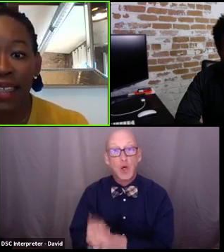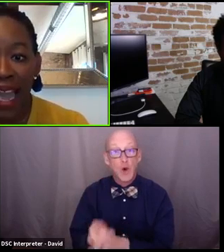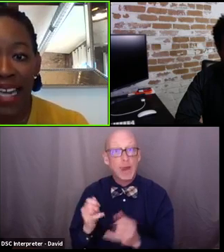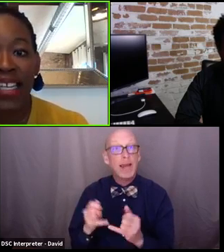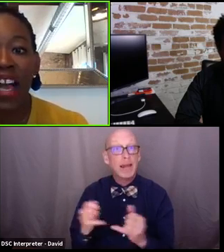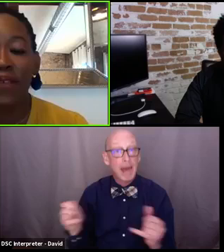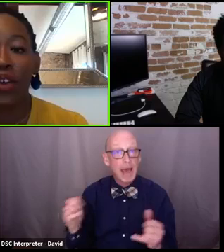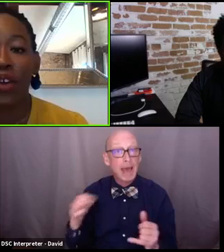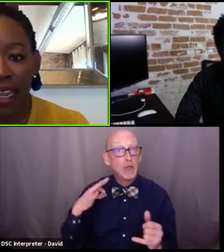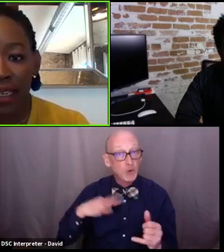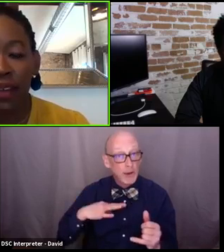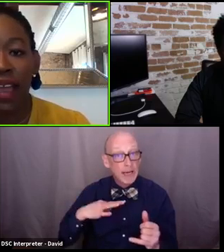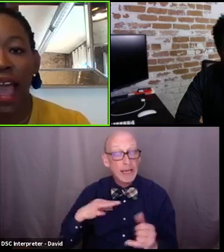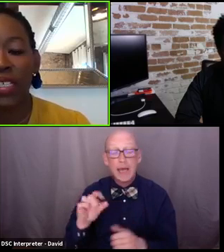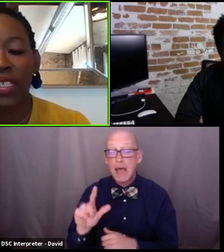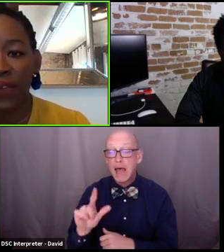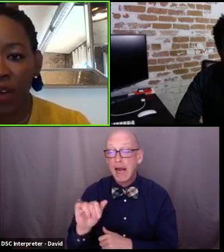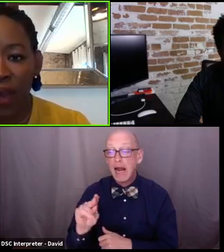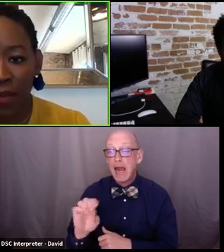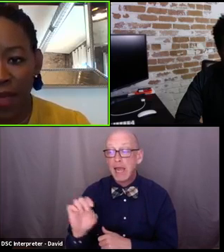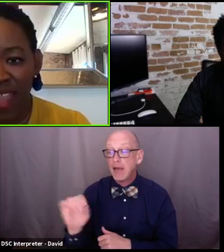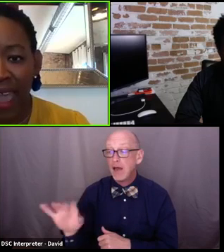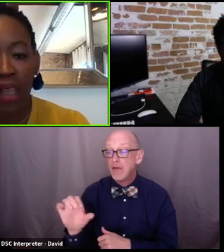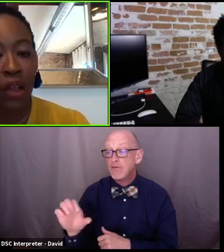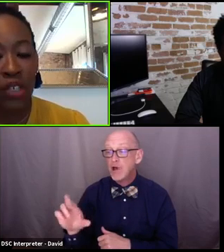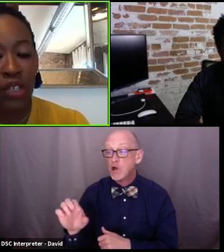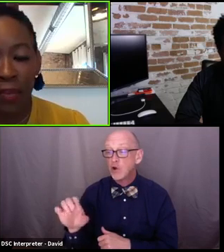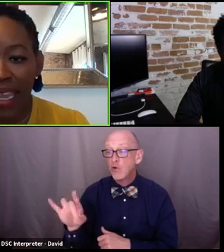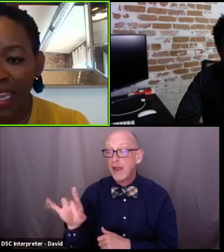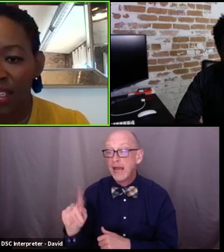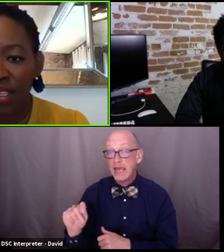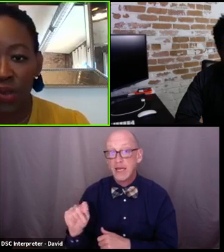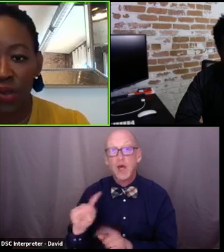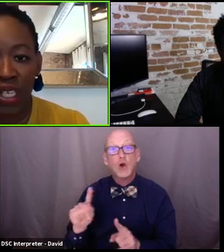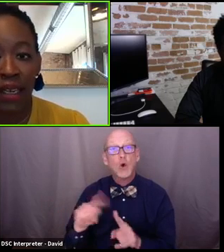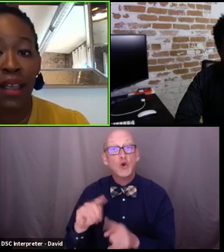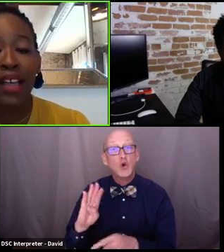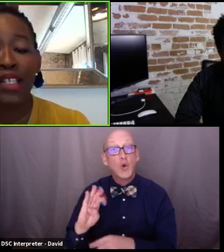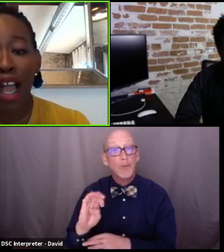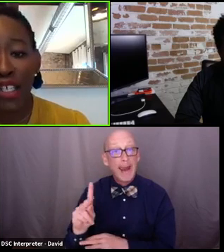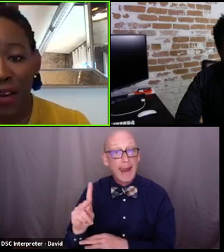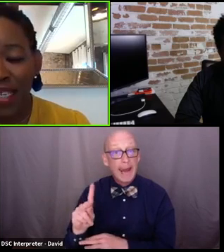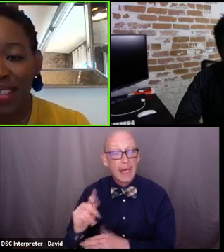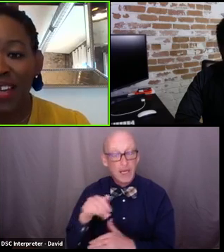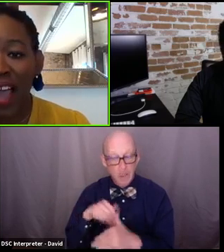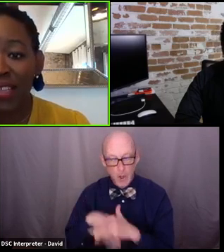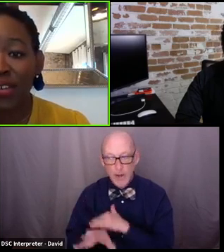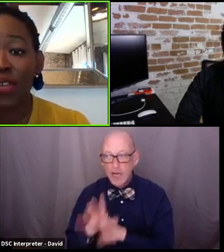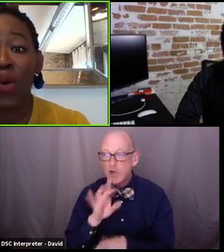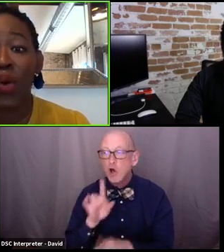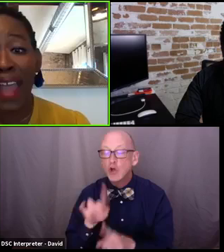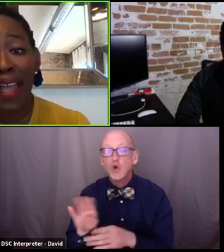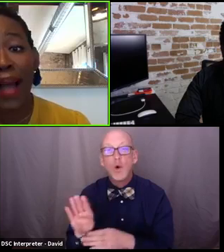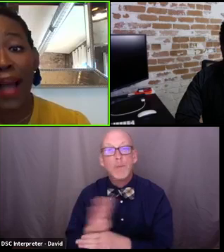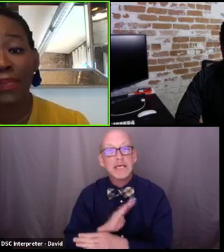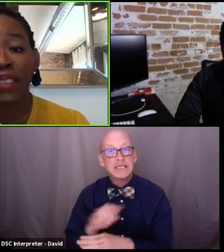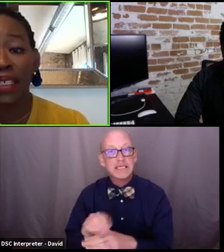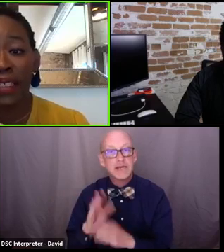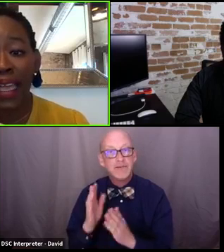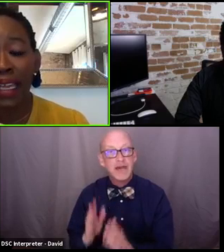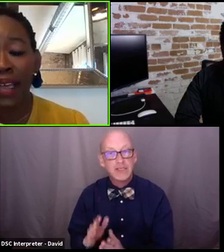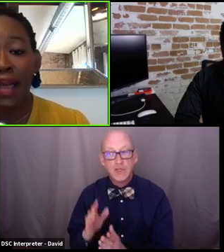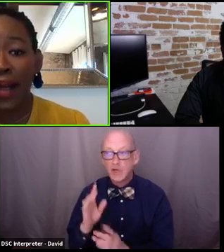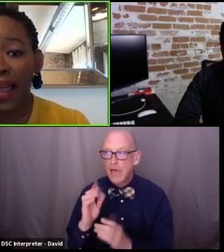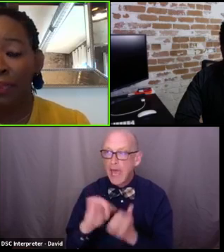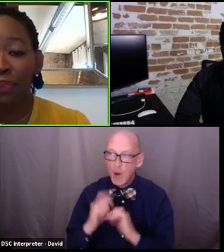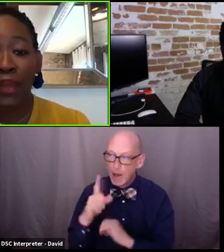credits, line of credit. I would definitely recommend that. Go to your banking institution, talk to your business advisors on what that can possibly look